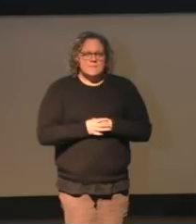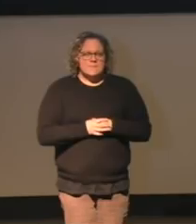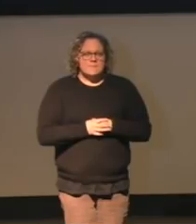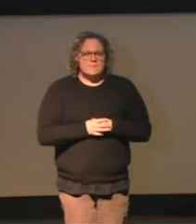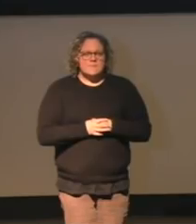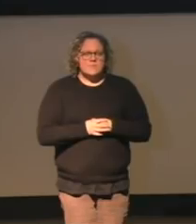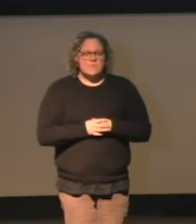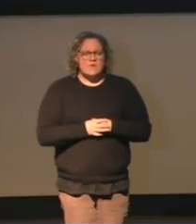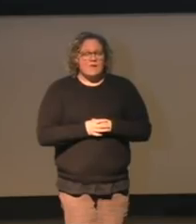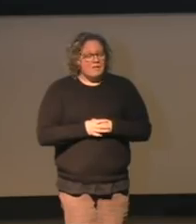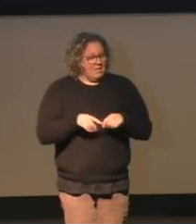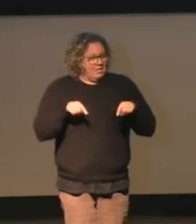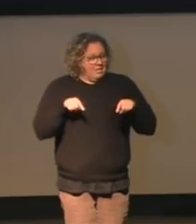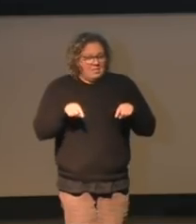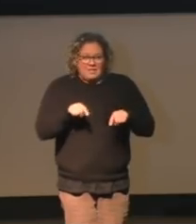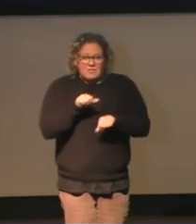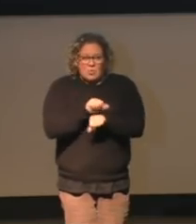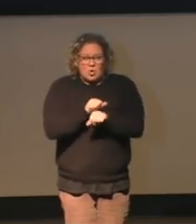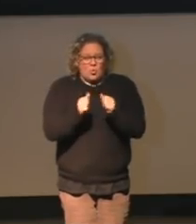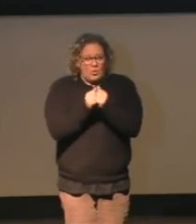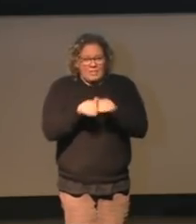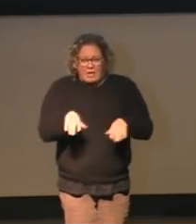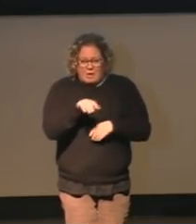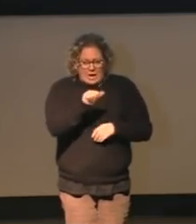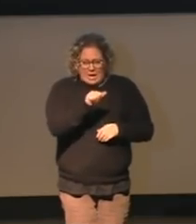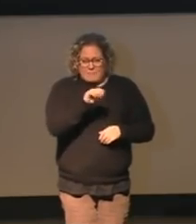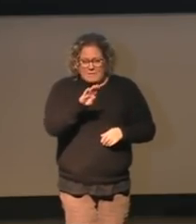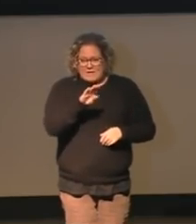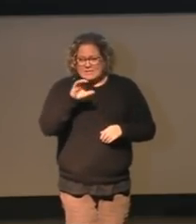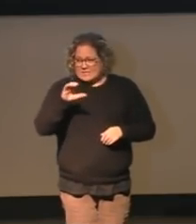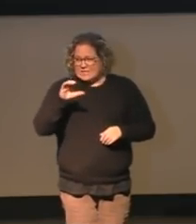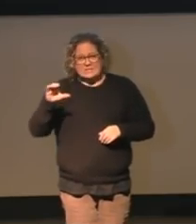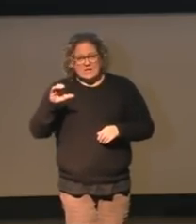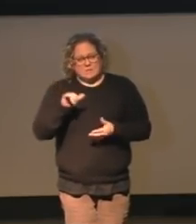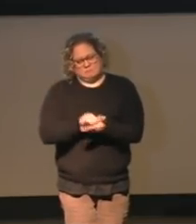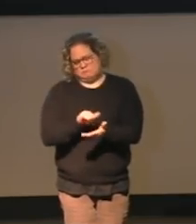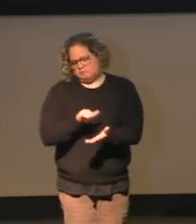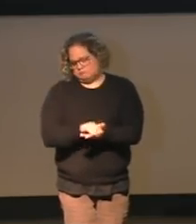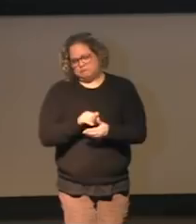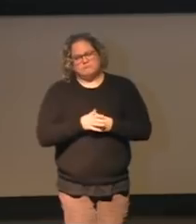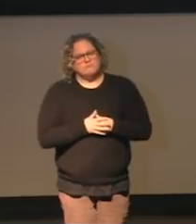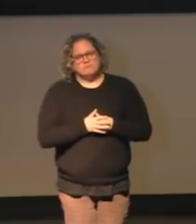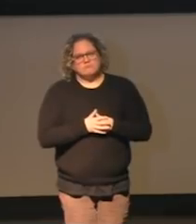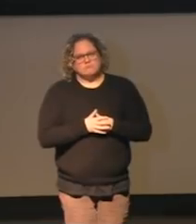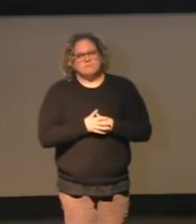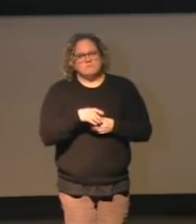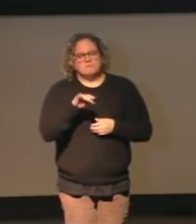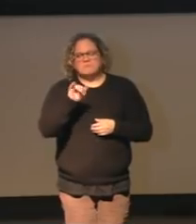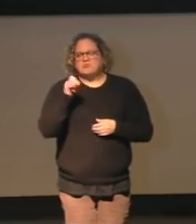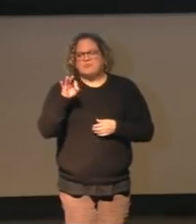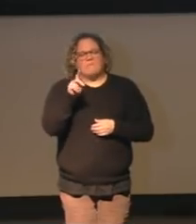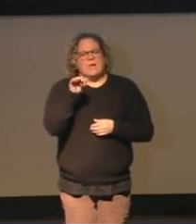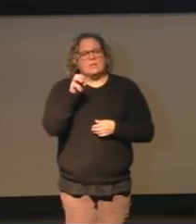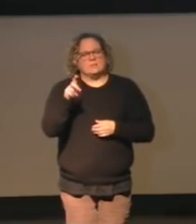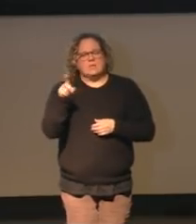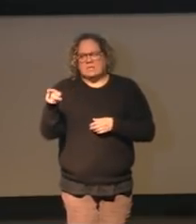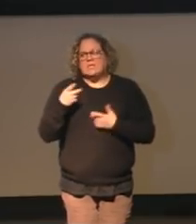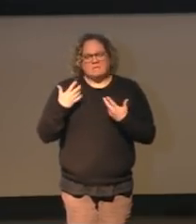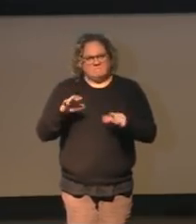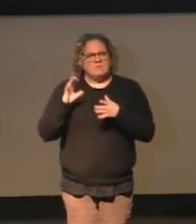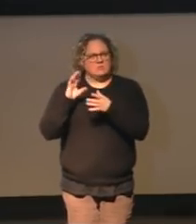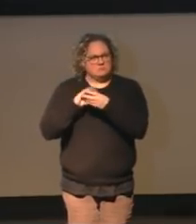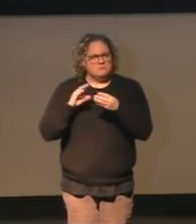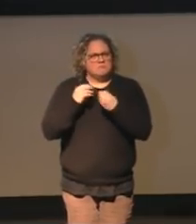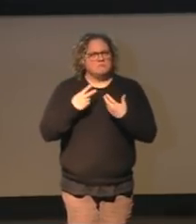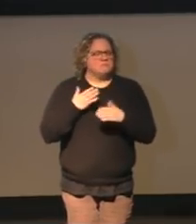We couldn't do this work without ABCC. As Dr. Desmond talked about, we've had 500 patients admitted into this